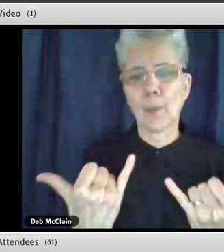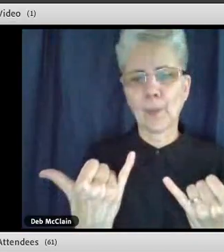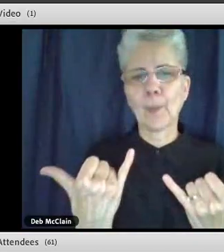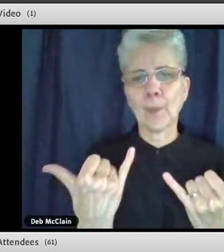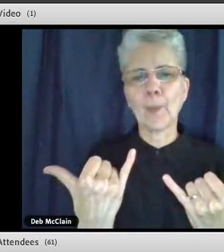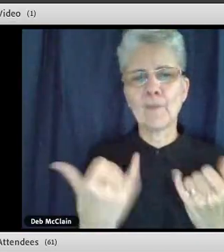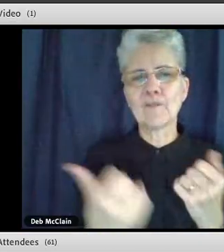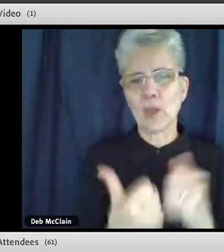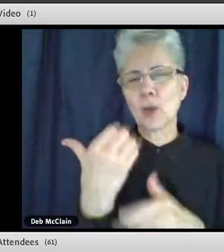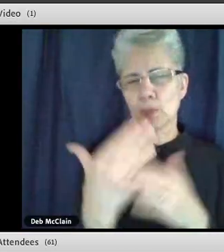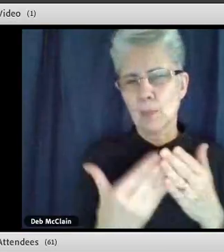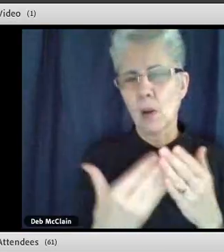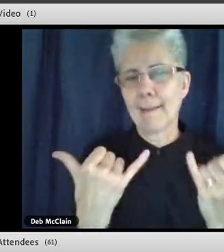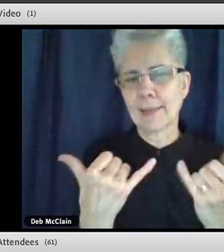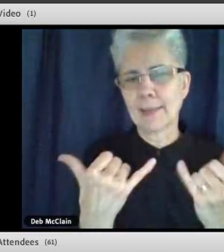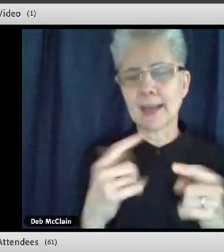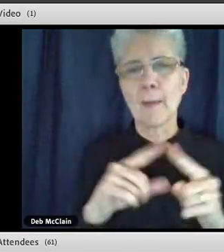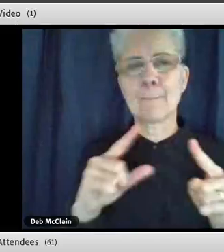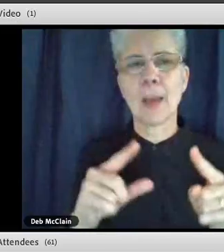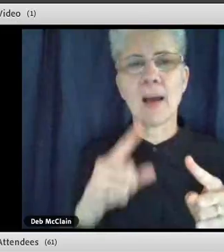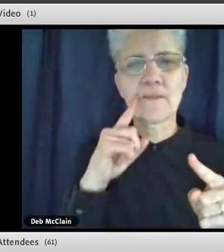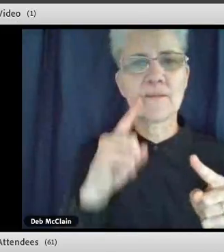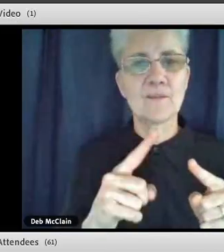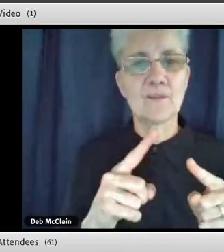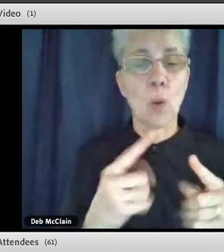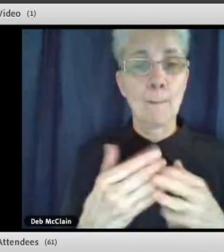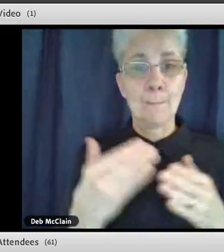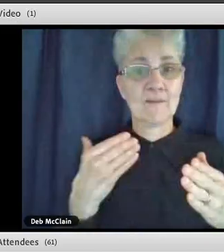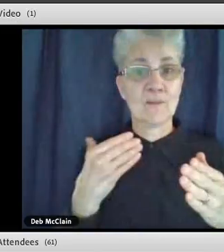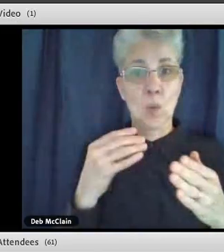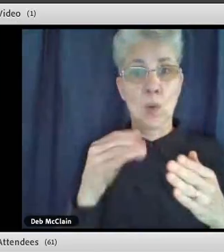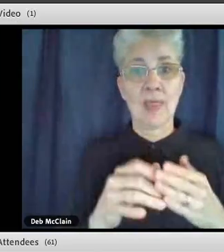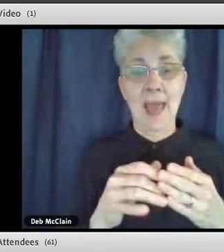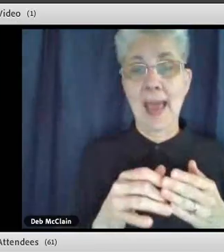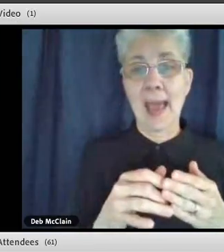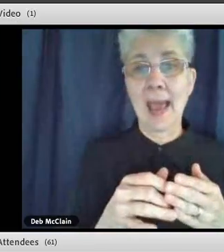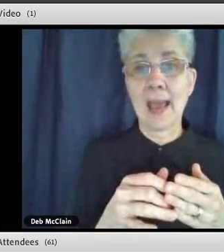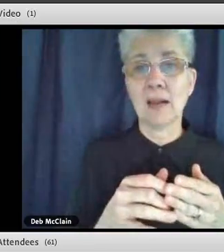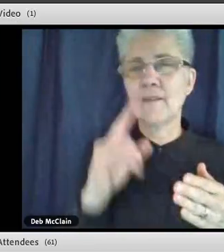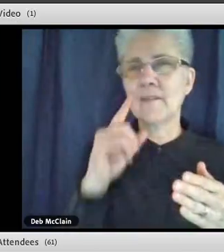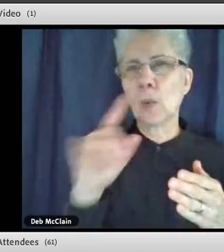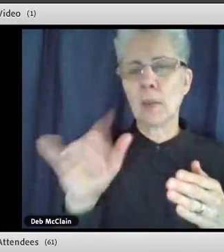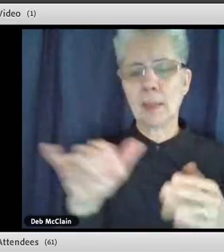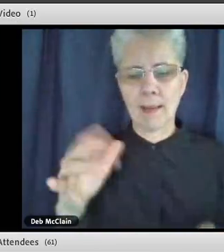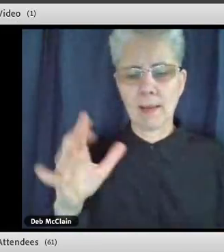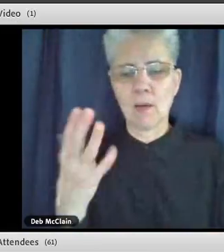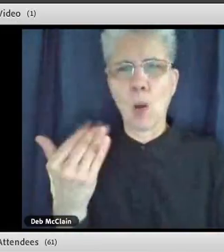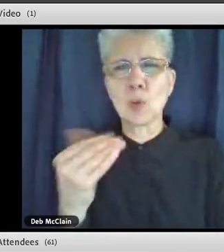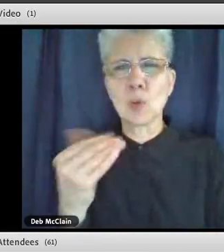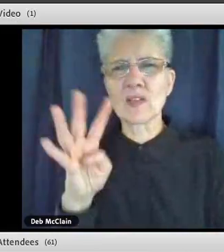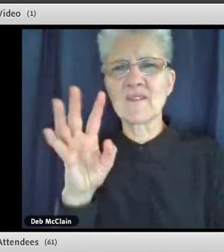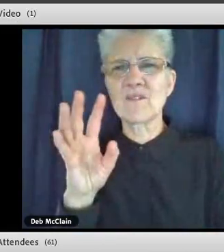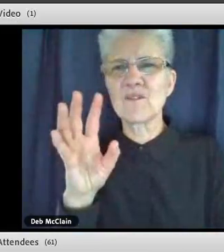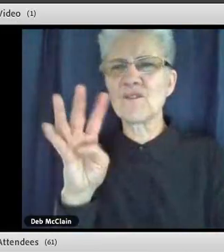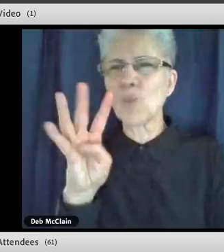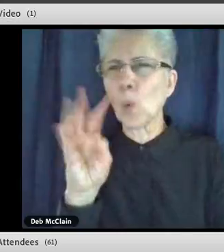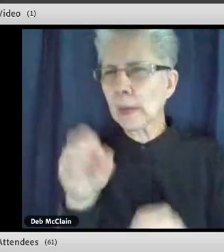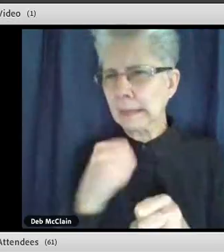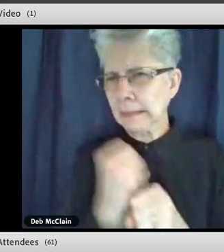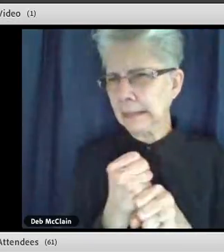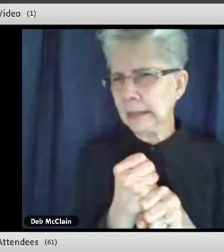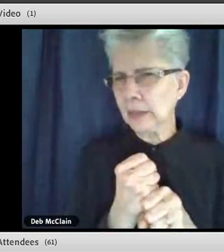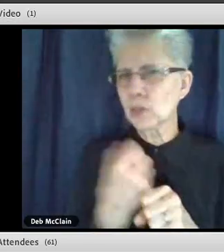But prior to that, for like almost 40 years, we were using AACR2,